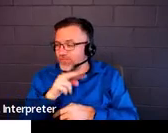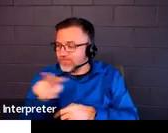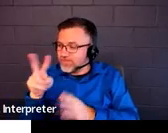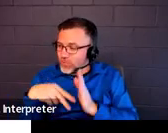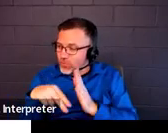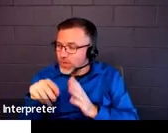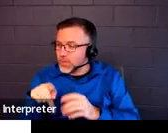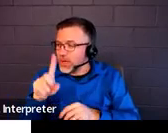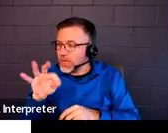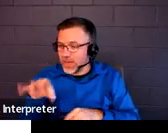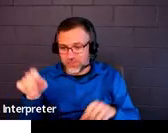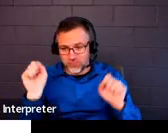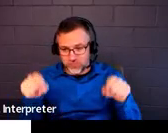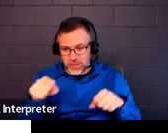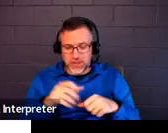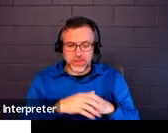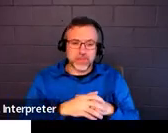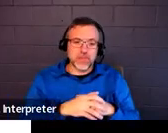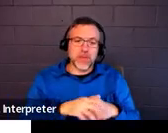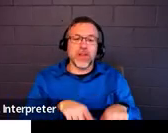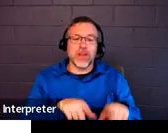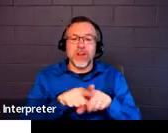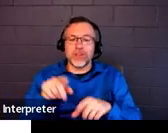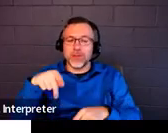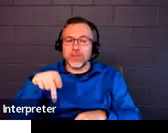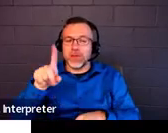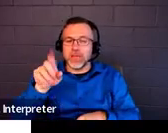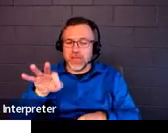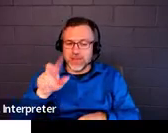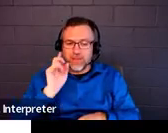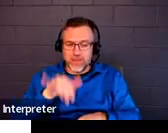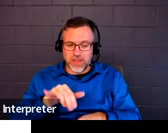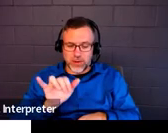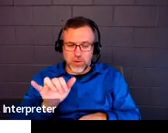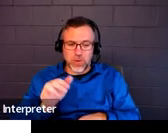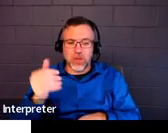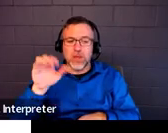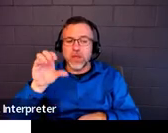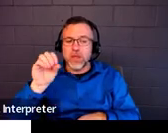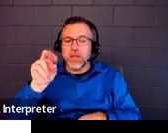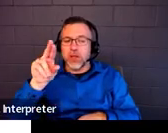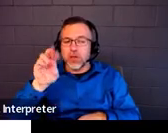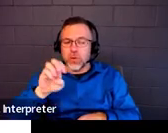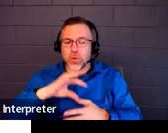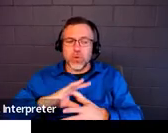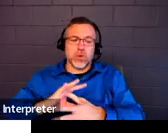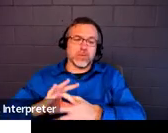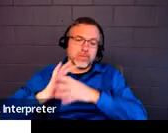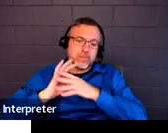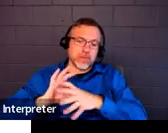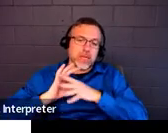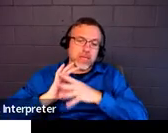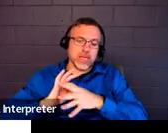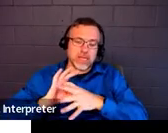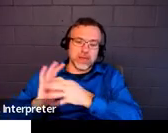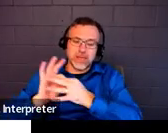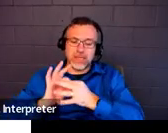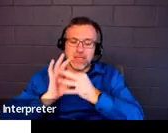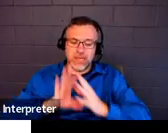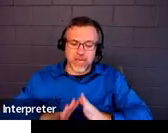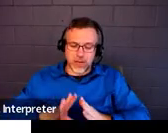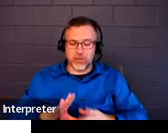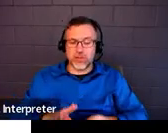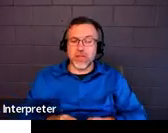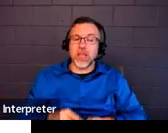achievement standards, and there's also the PDF for that. And then there's the core content connectors, which are